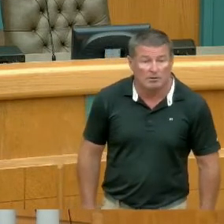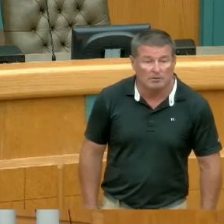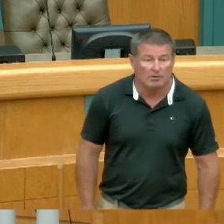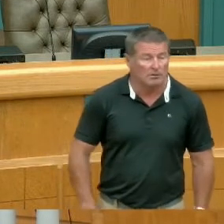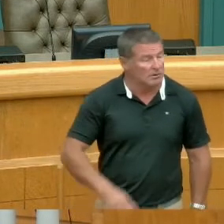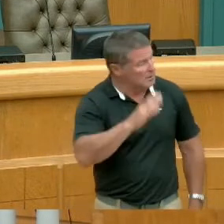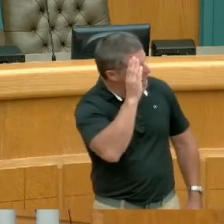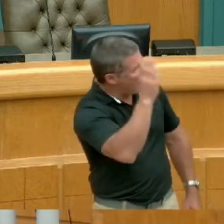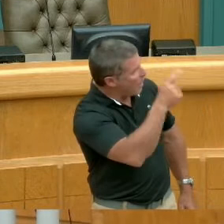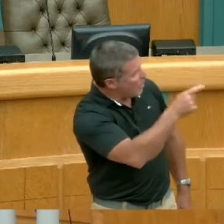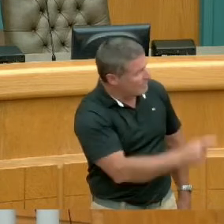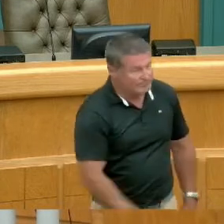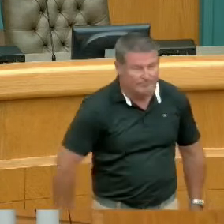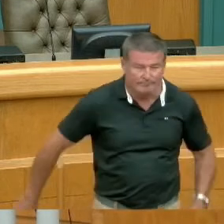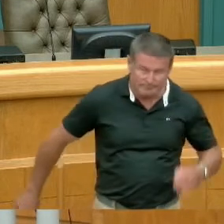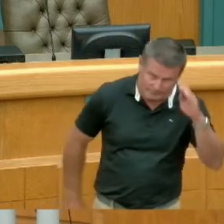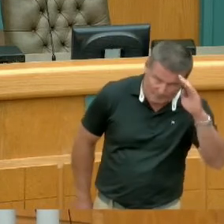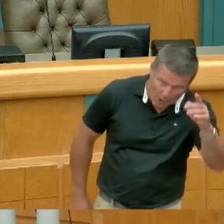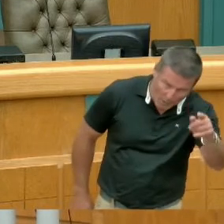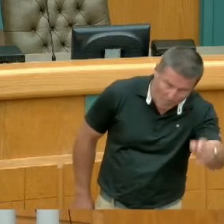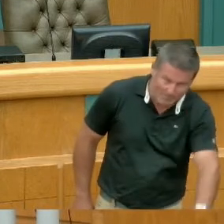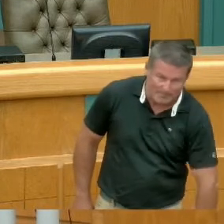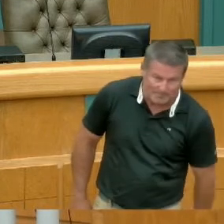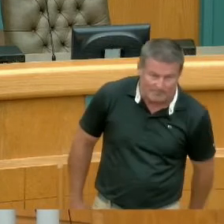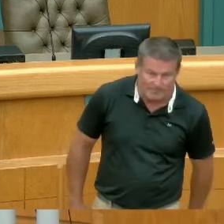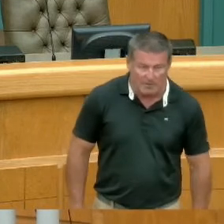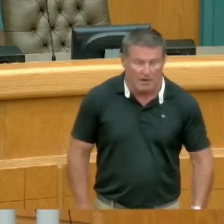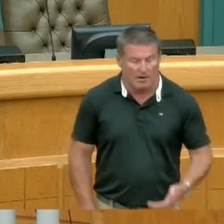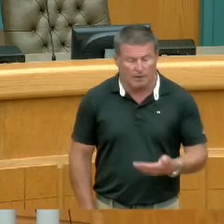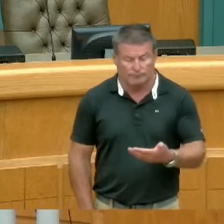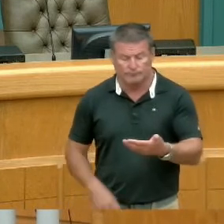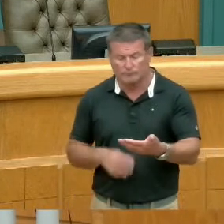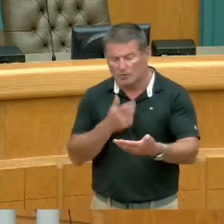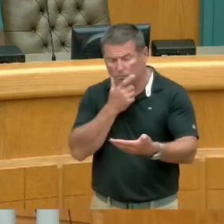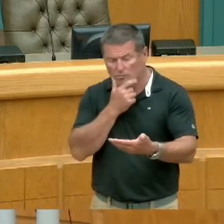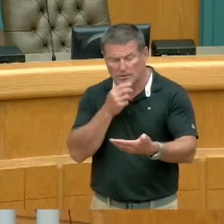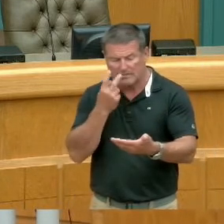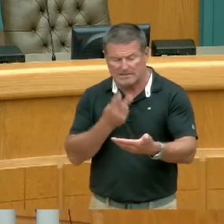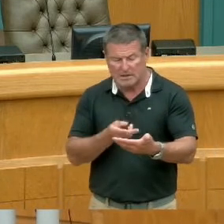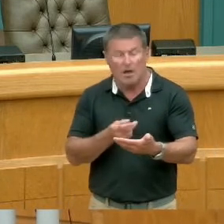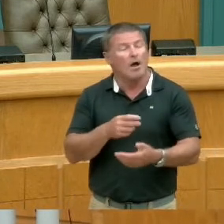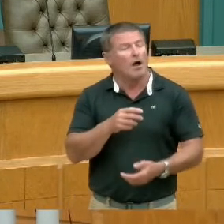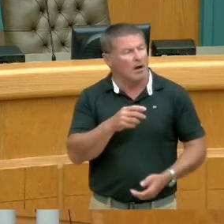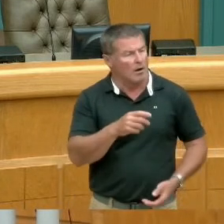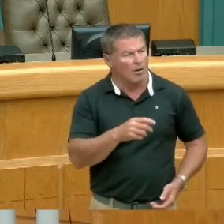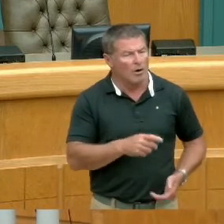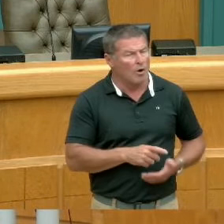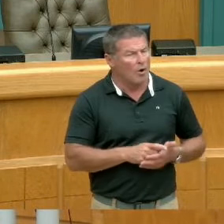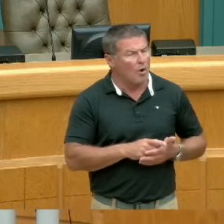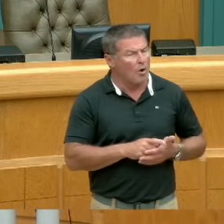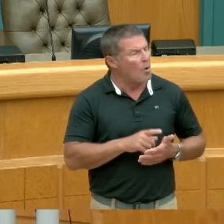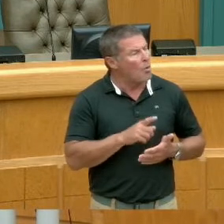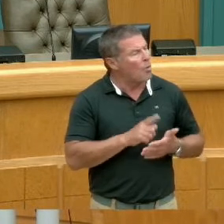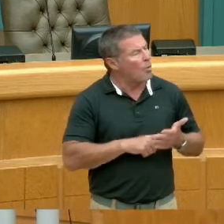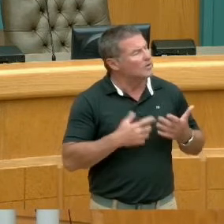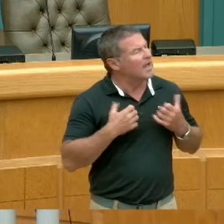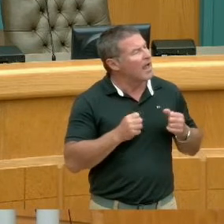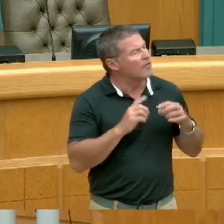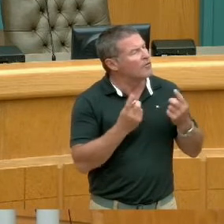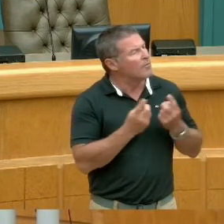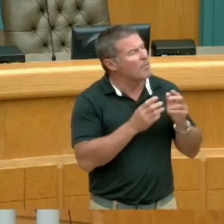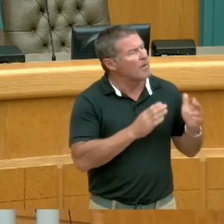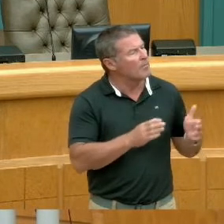Hello. Hello. Let me see where to start. I guess, what are the health department's plans for